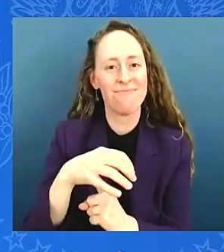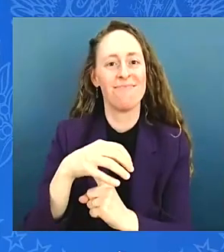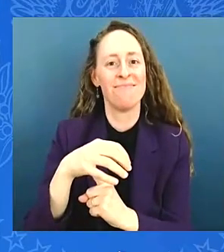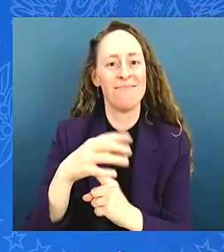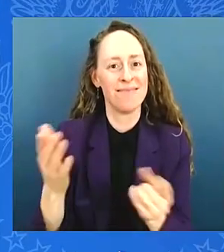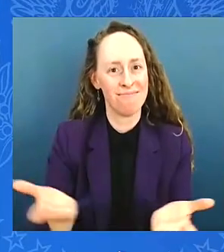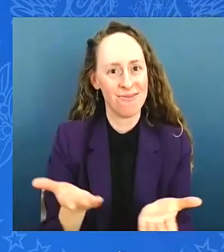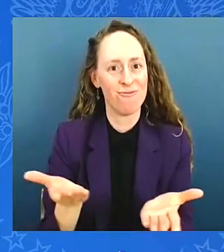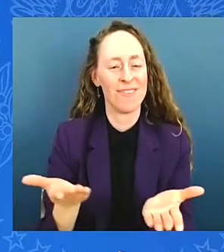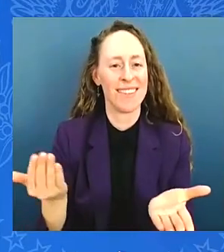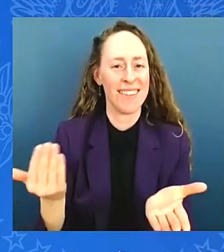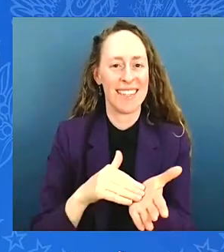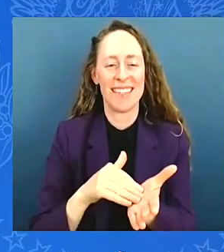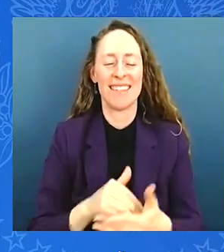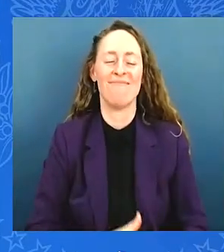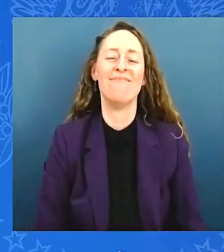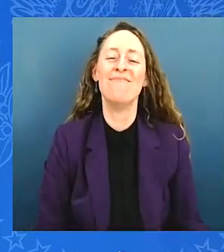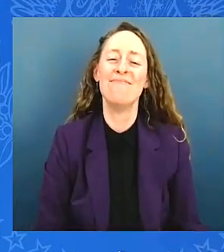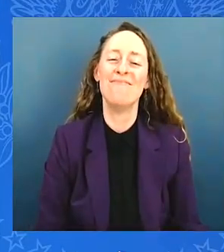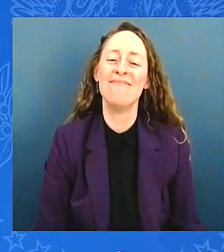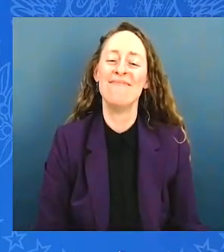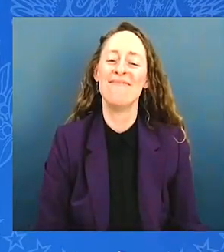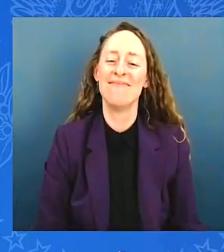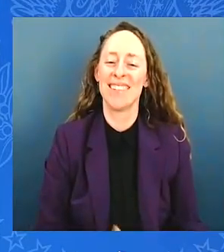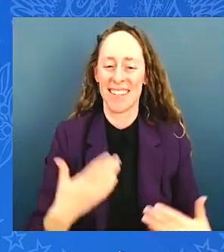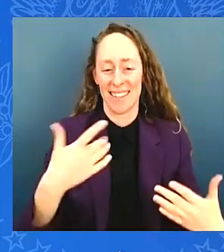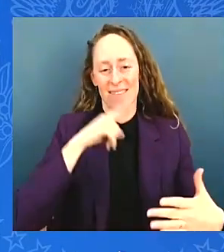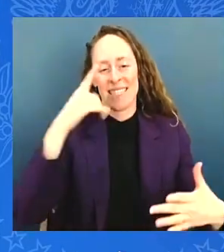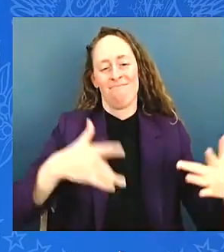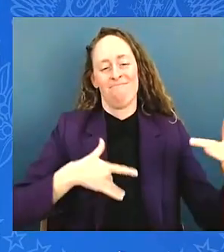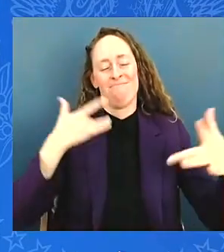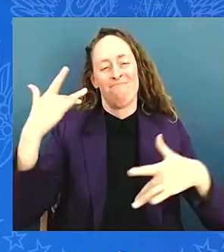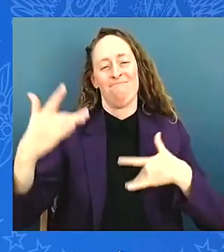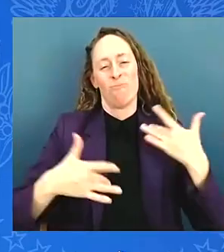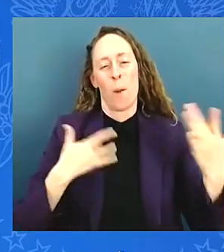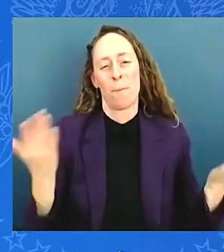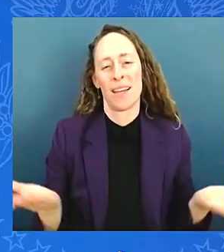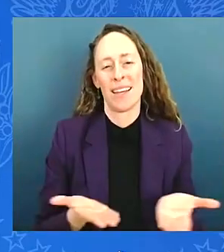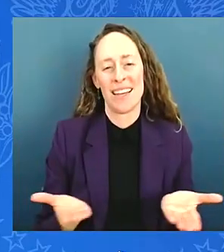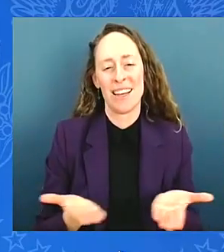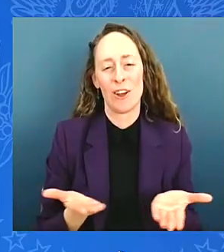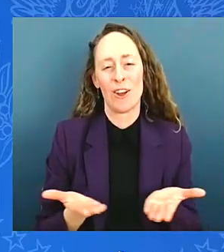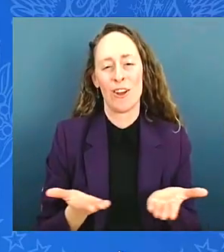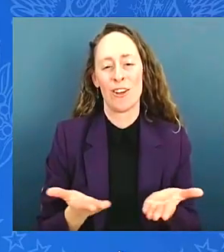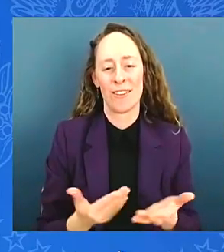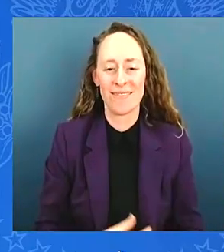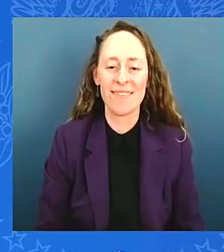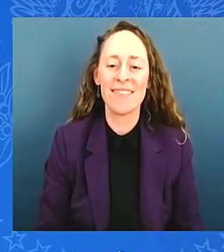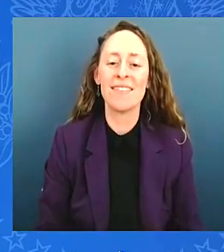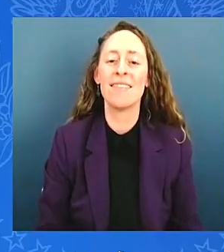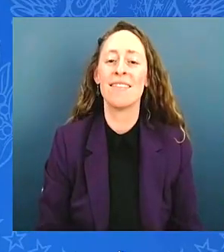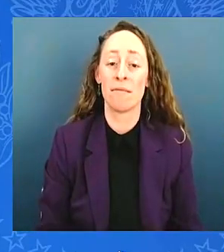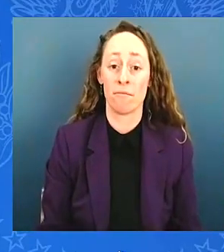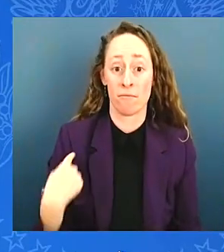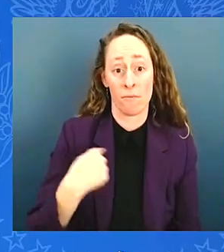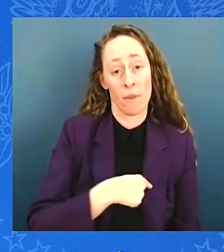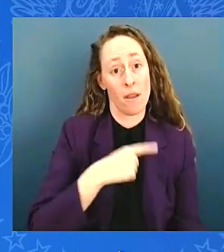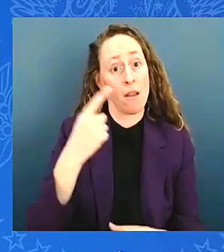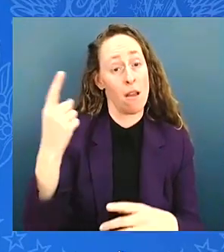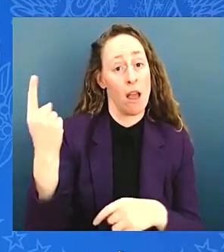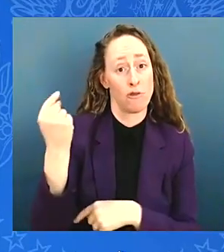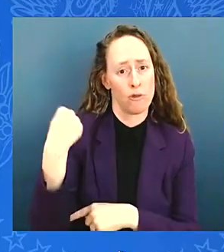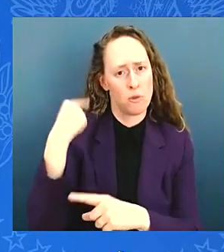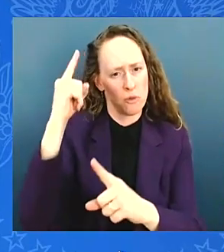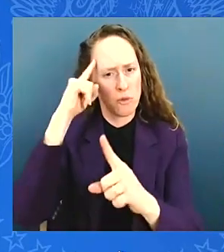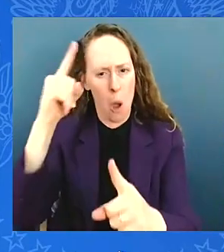Obviously thrilled to be here. Our goal really going into the year. We knew we had the potential to have a special team, and it